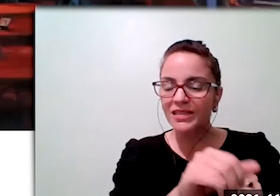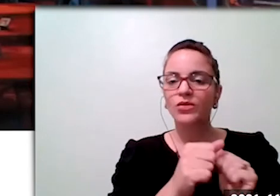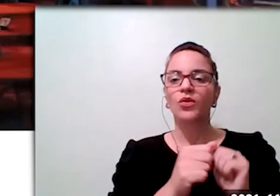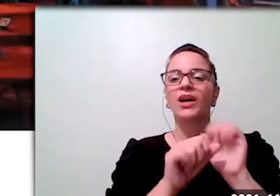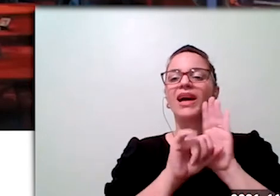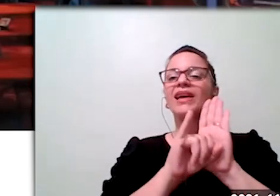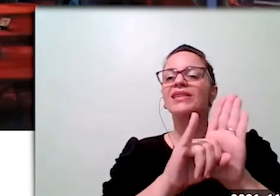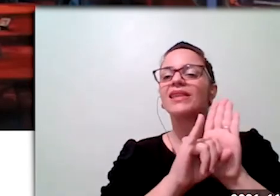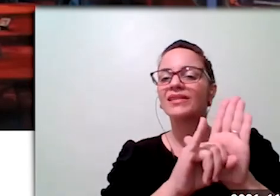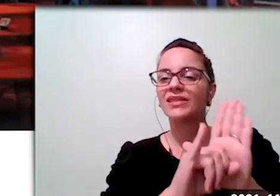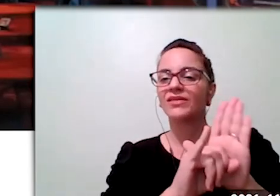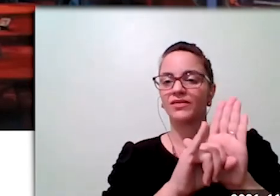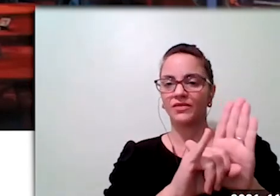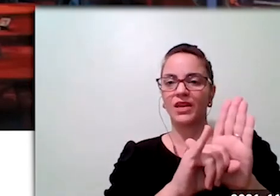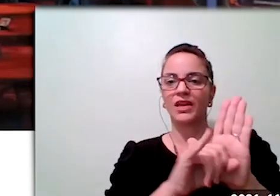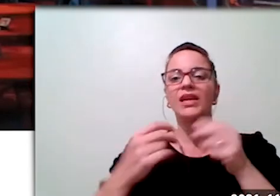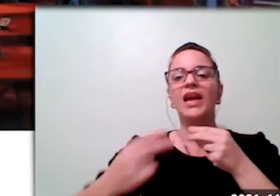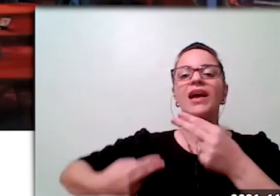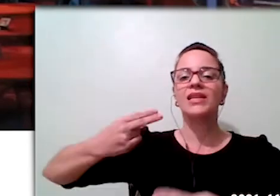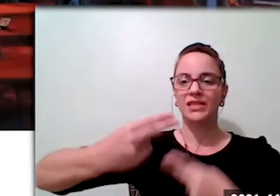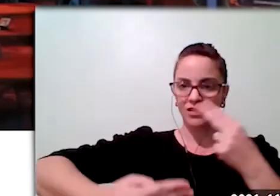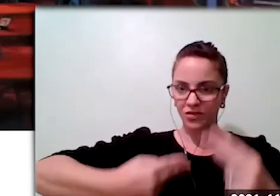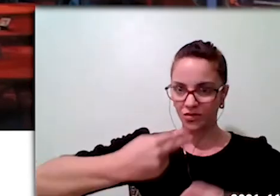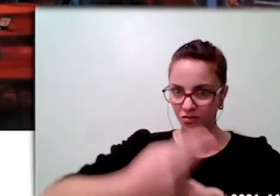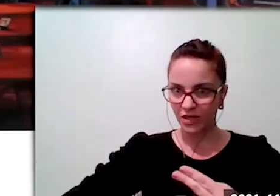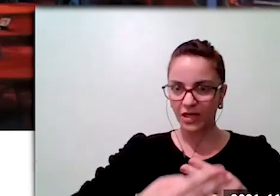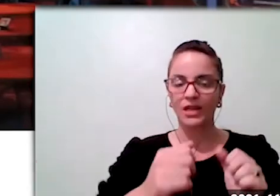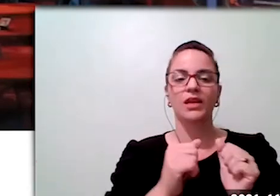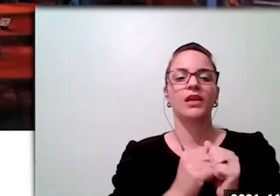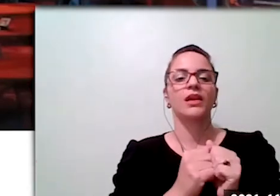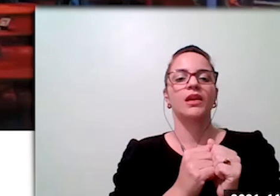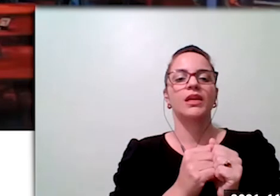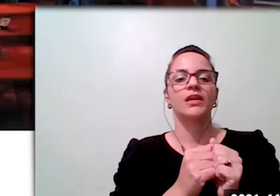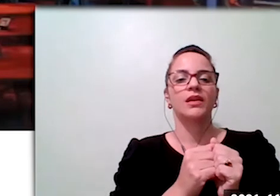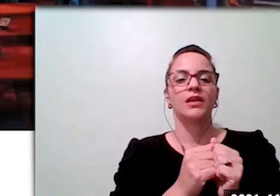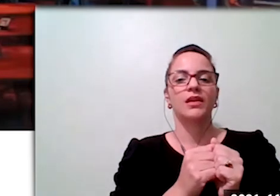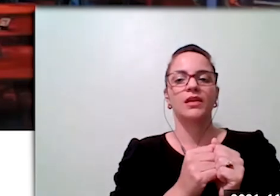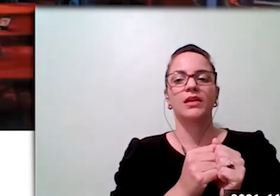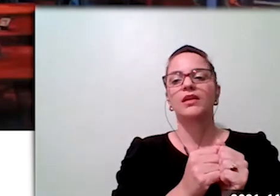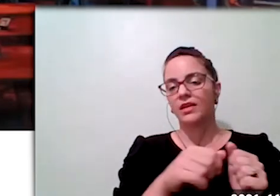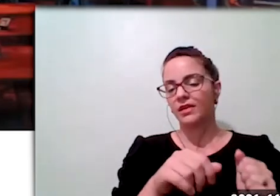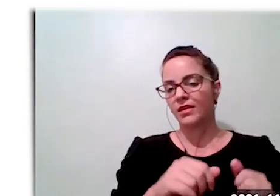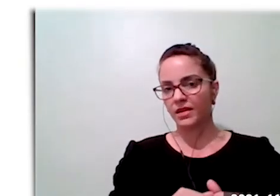identity affirmations in which the history past of the city is part of everyday life.